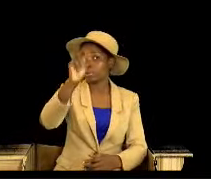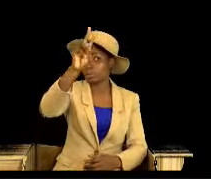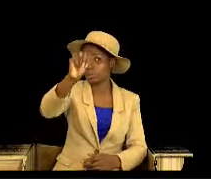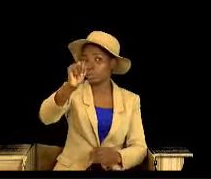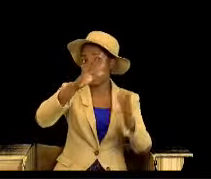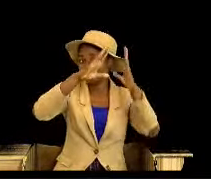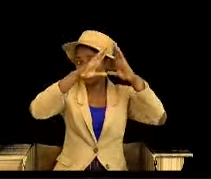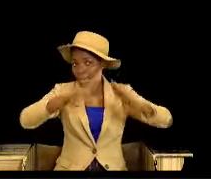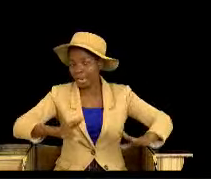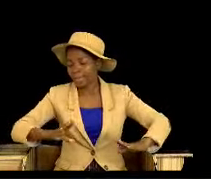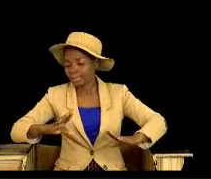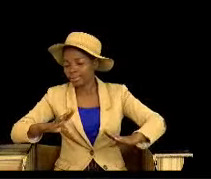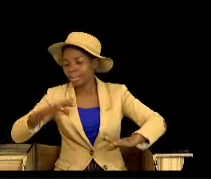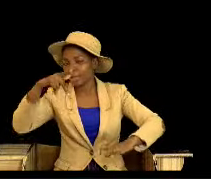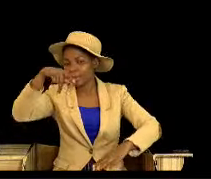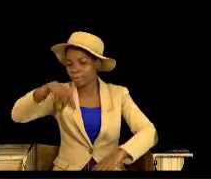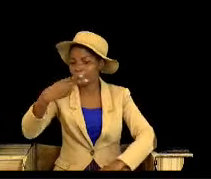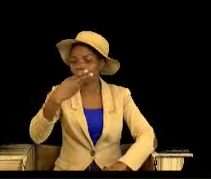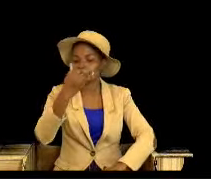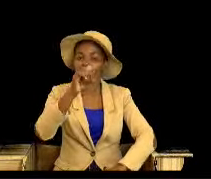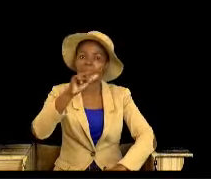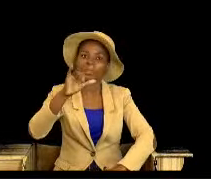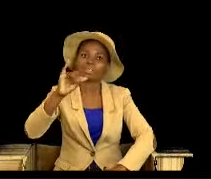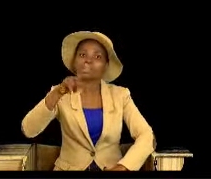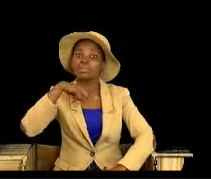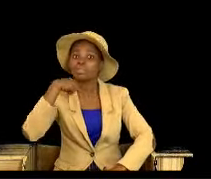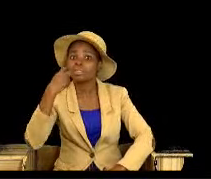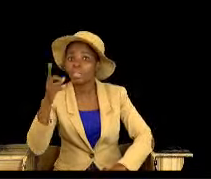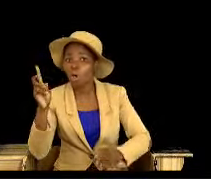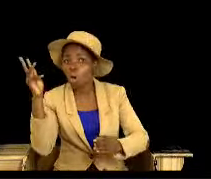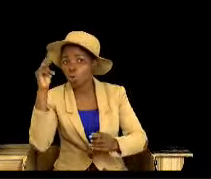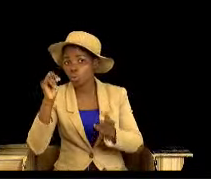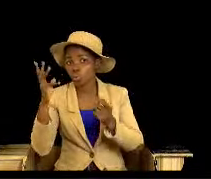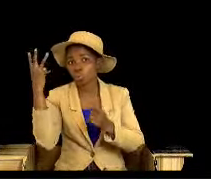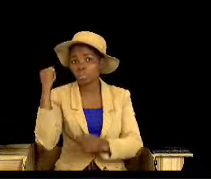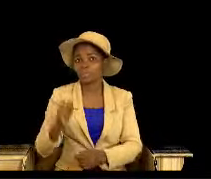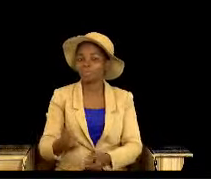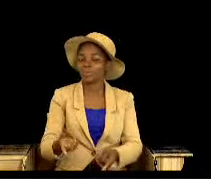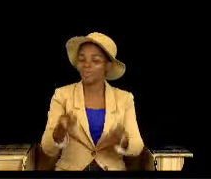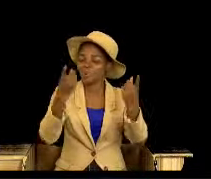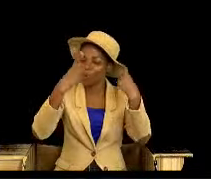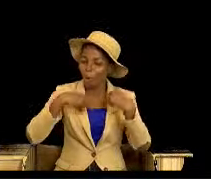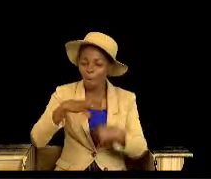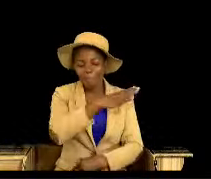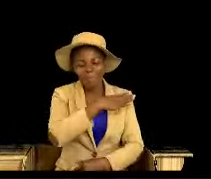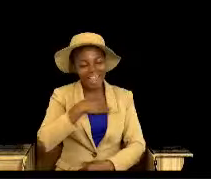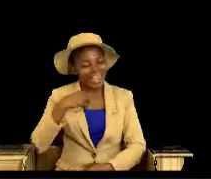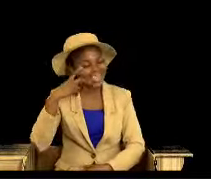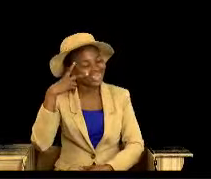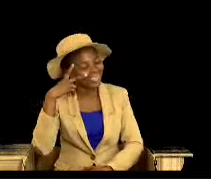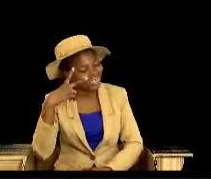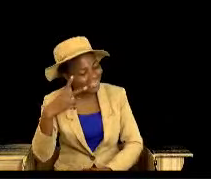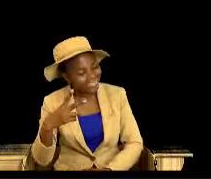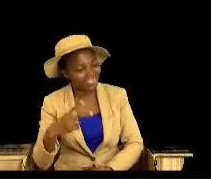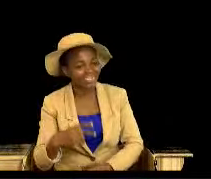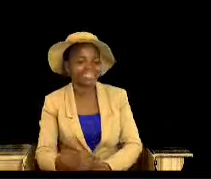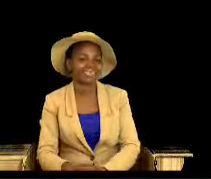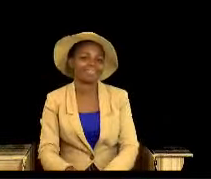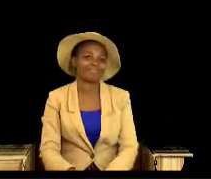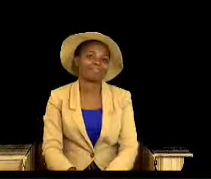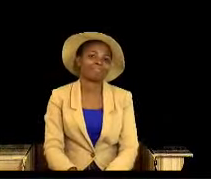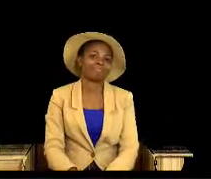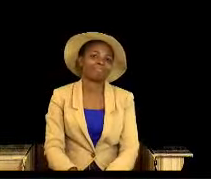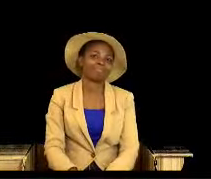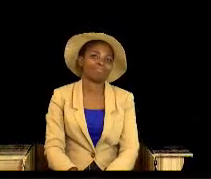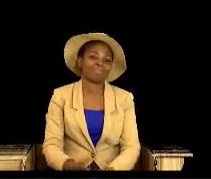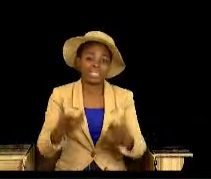Nazareth Philip said unto him come and see